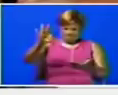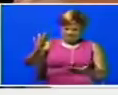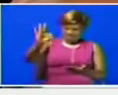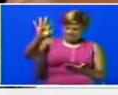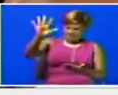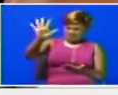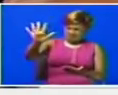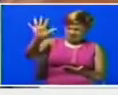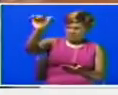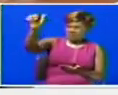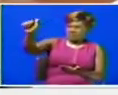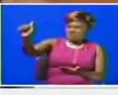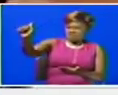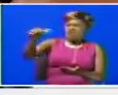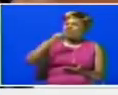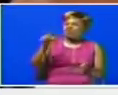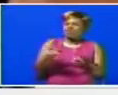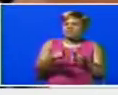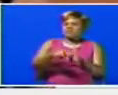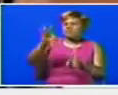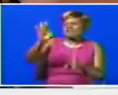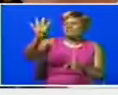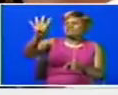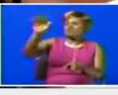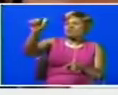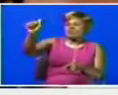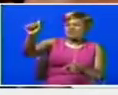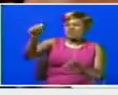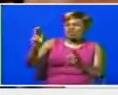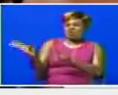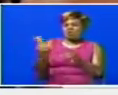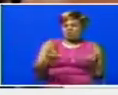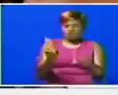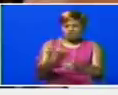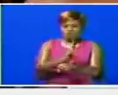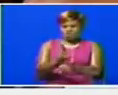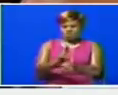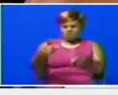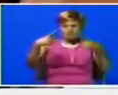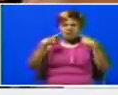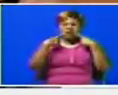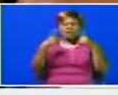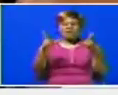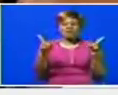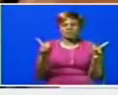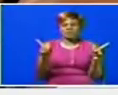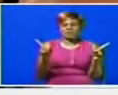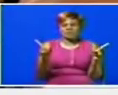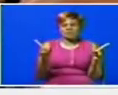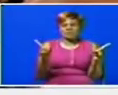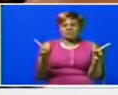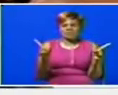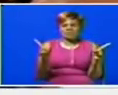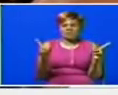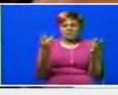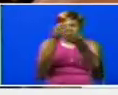35A, unlike form 34A that is normally used in for declaring the and announcing the